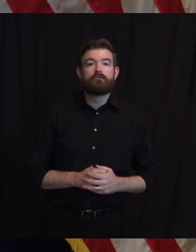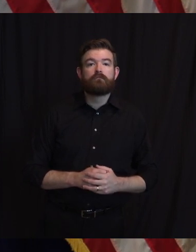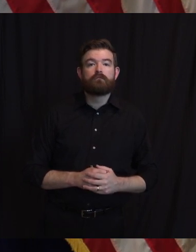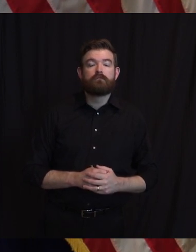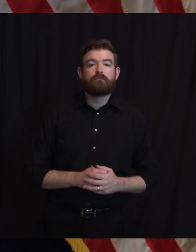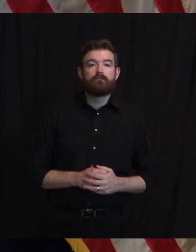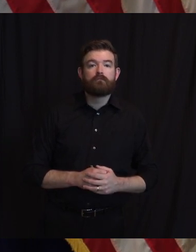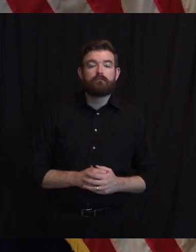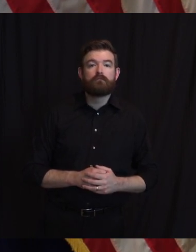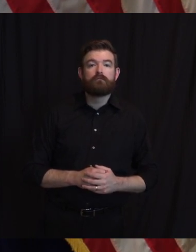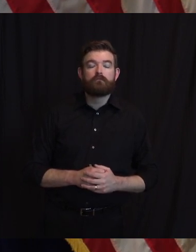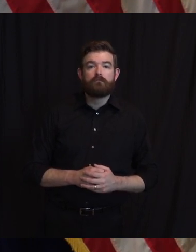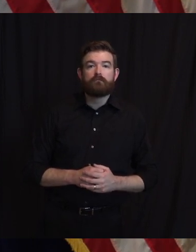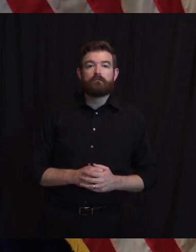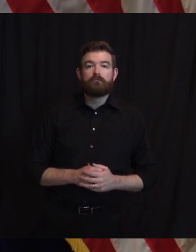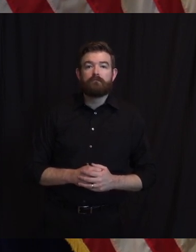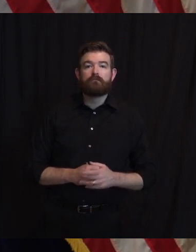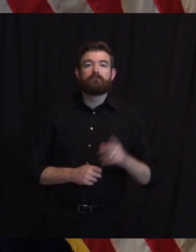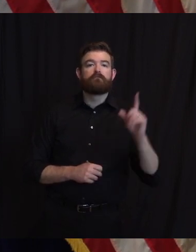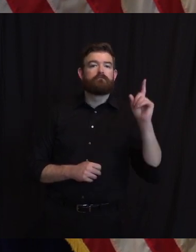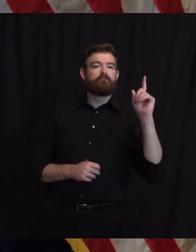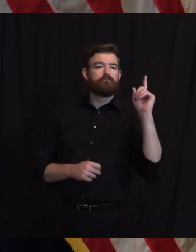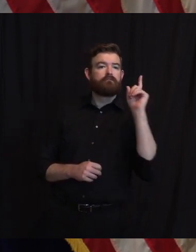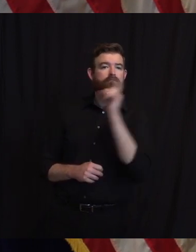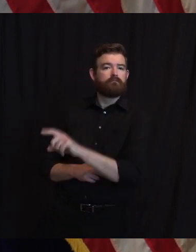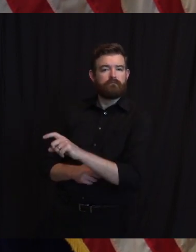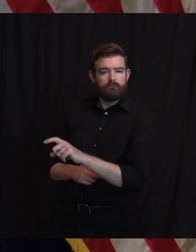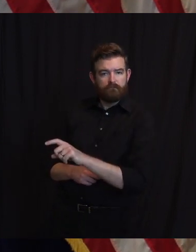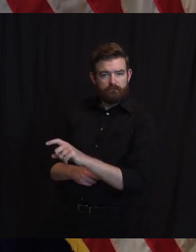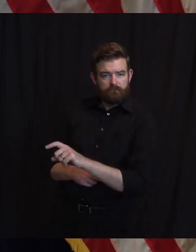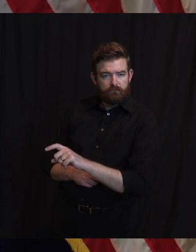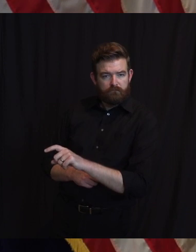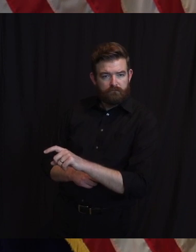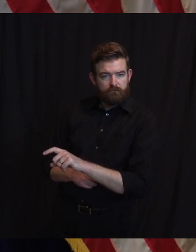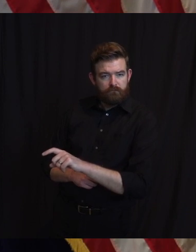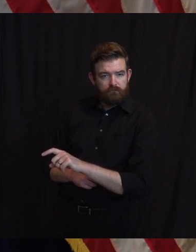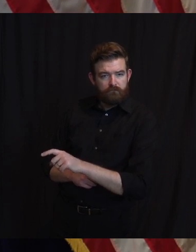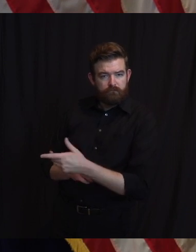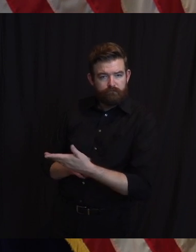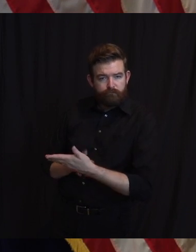Just let me pull it up here. The Face ID doesn't work. Didn't mean to surprise you, sorry.